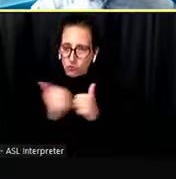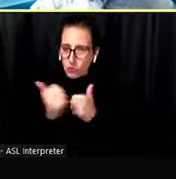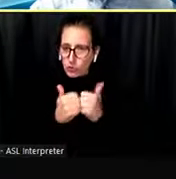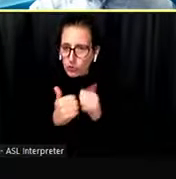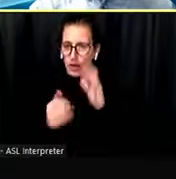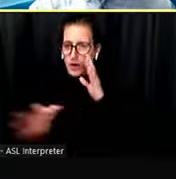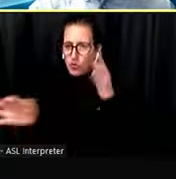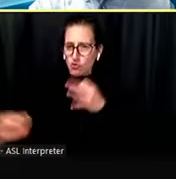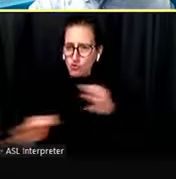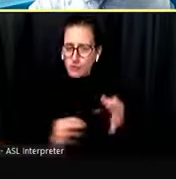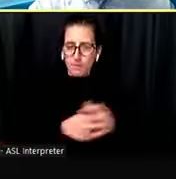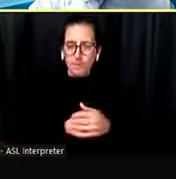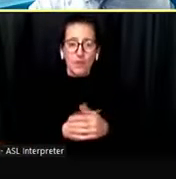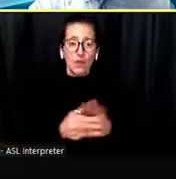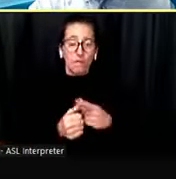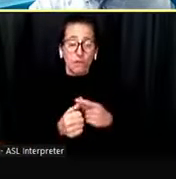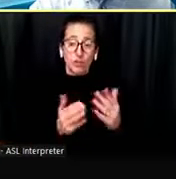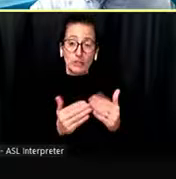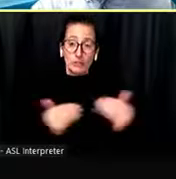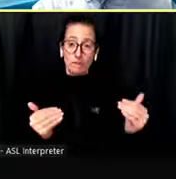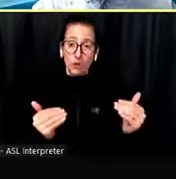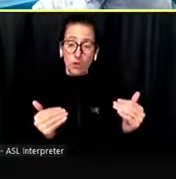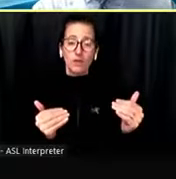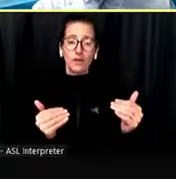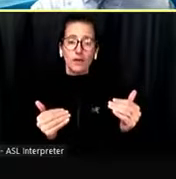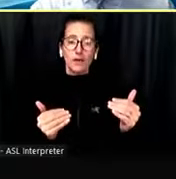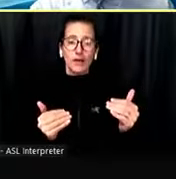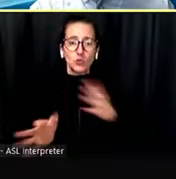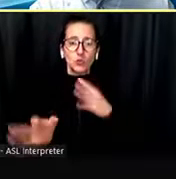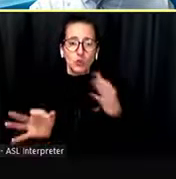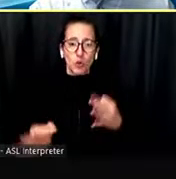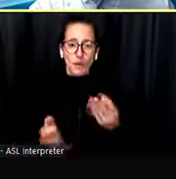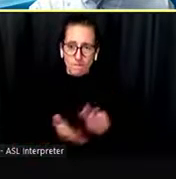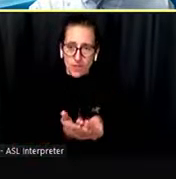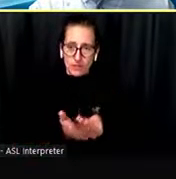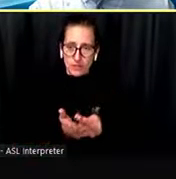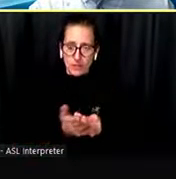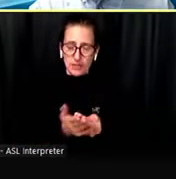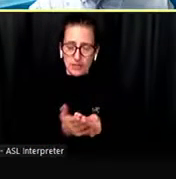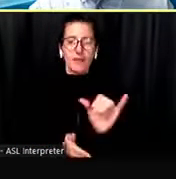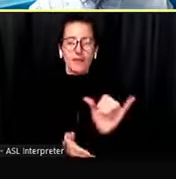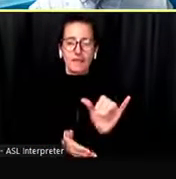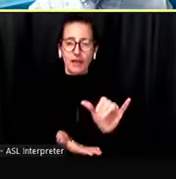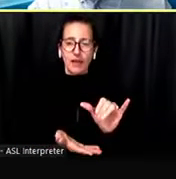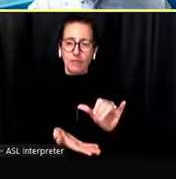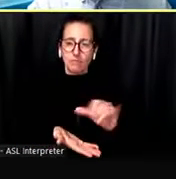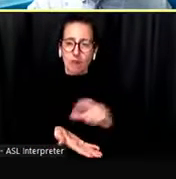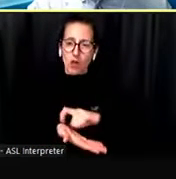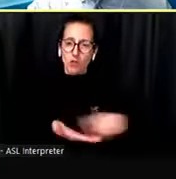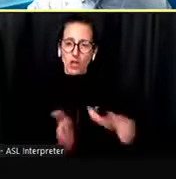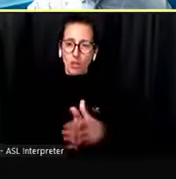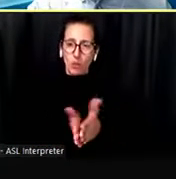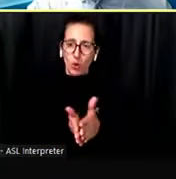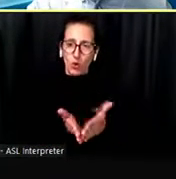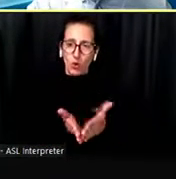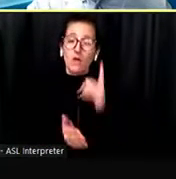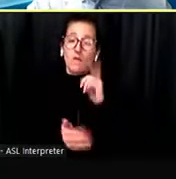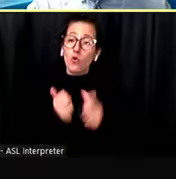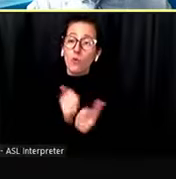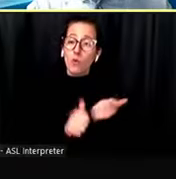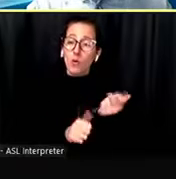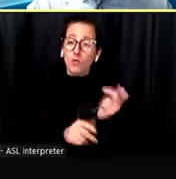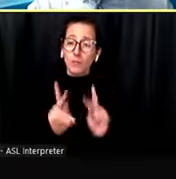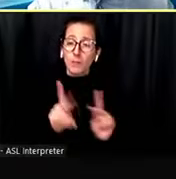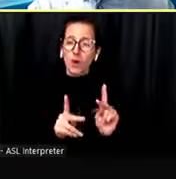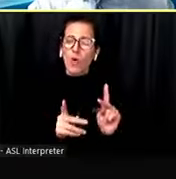of structure of the budget is by funds. And those, you can think of those like checkbooks. For our common folks, usually we have